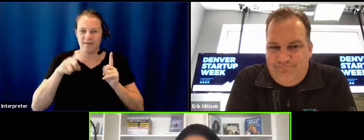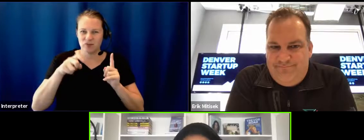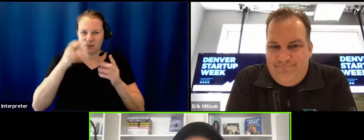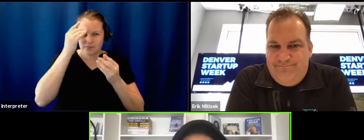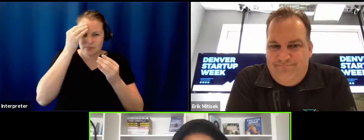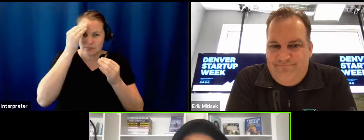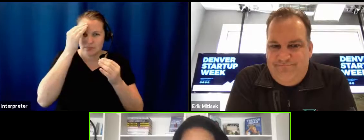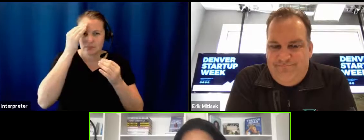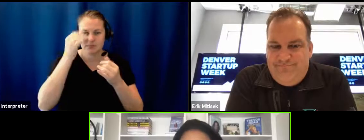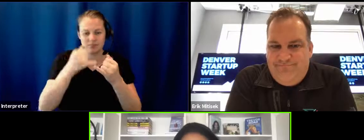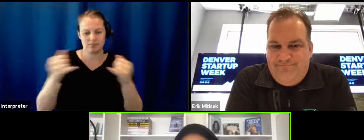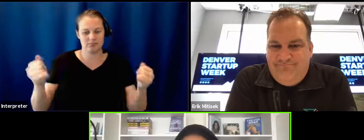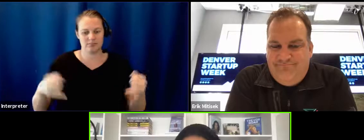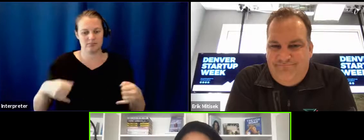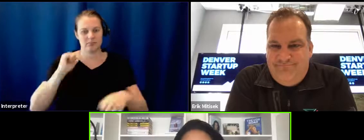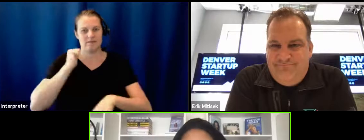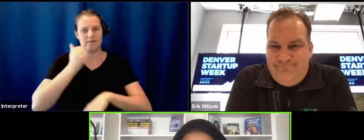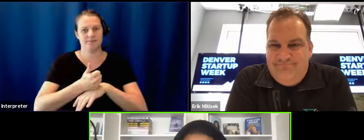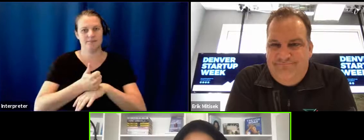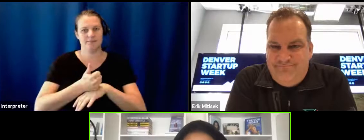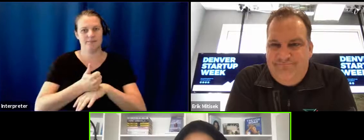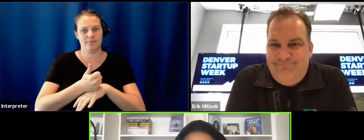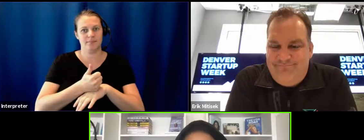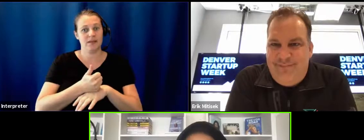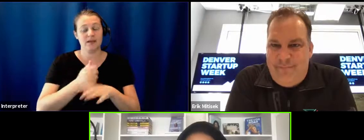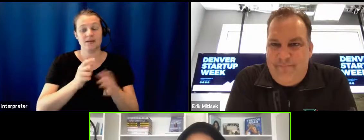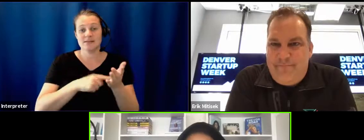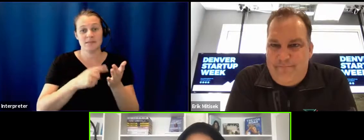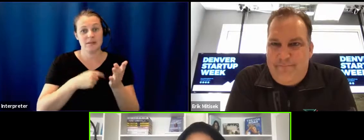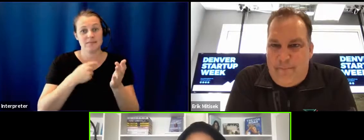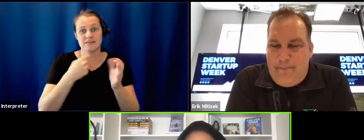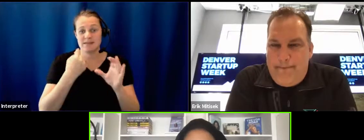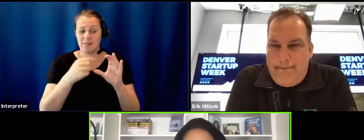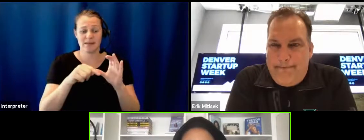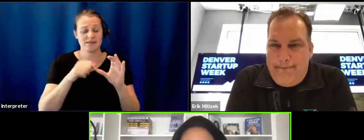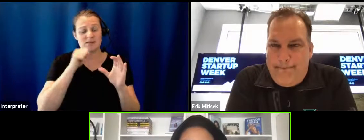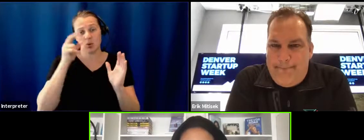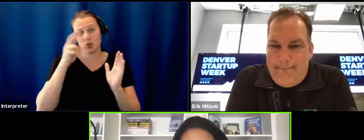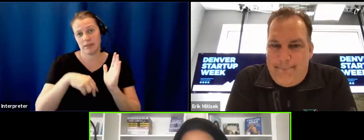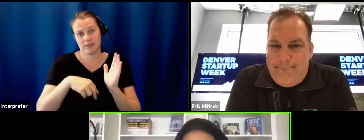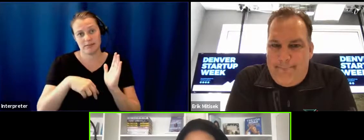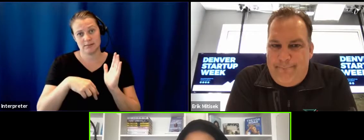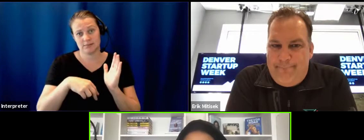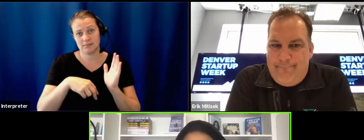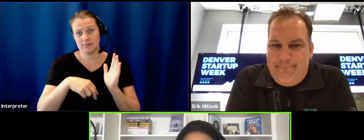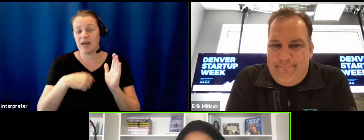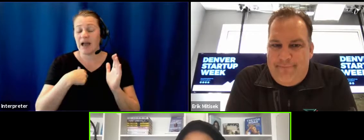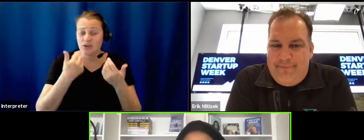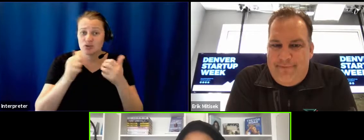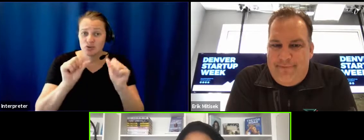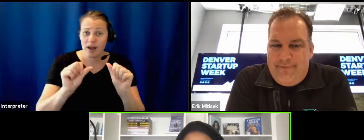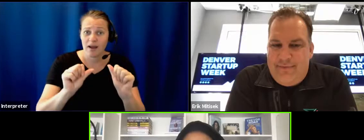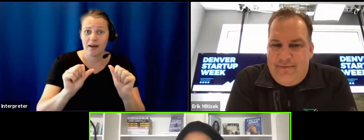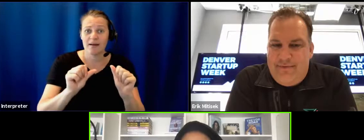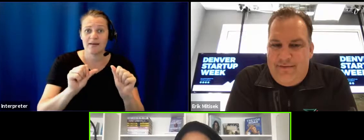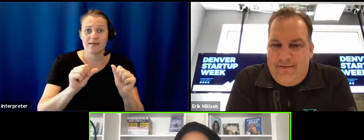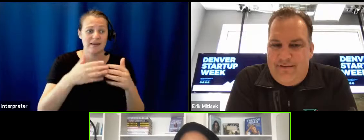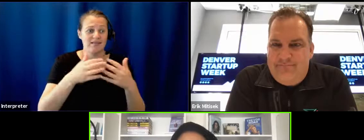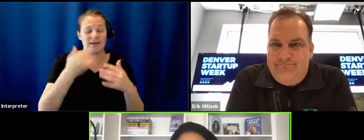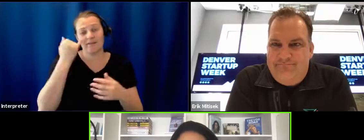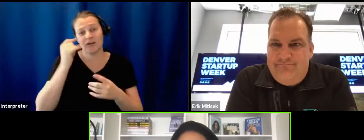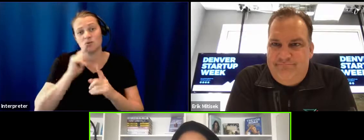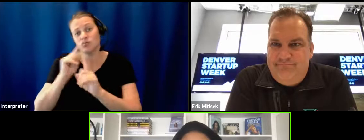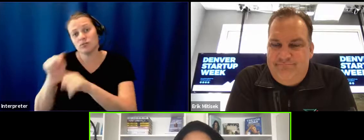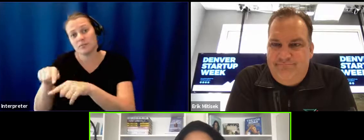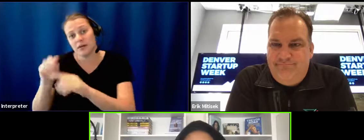that there are going to be emails that I don't get to, that I don't get to yeah. read. I try to read as much as I can if I don't, even if I don't respond, so I can at least